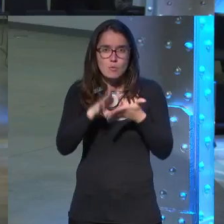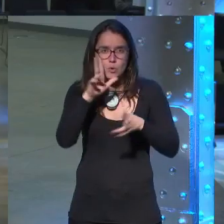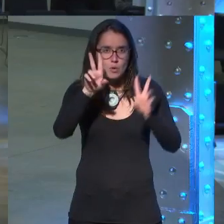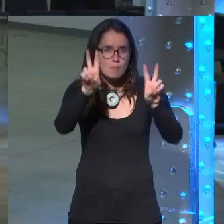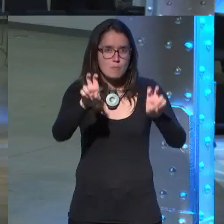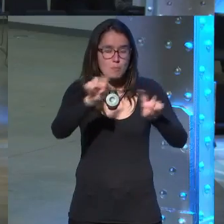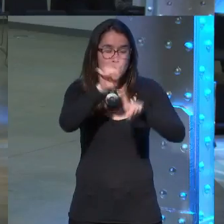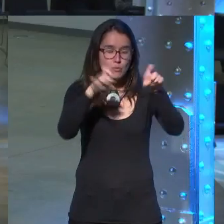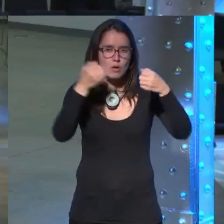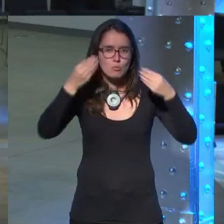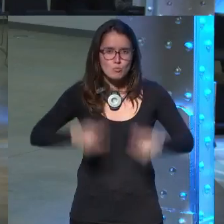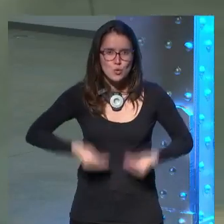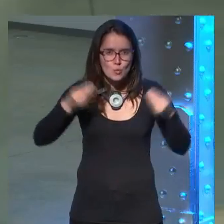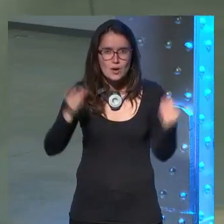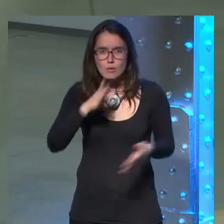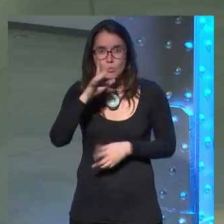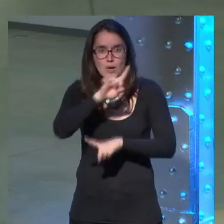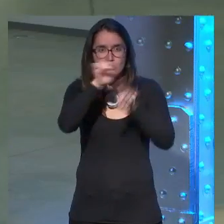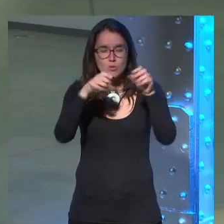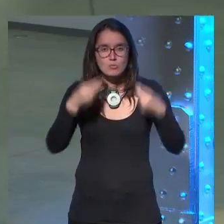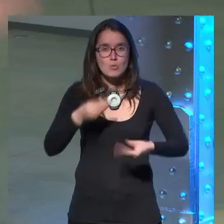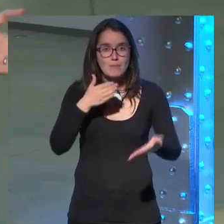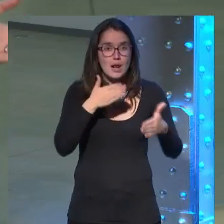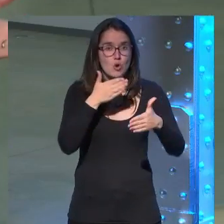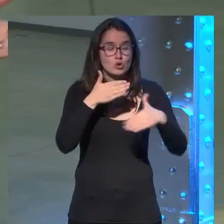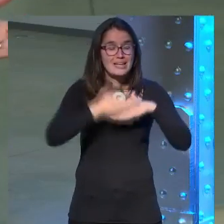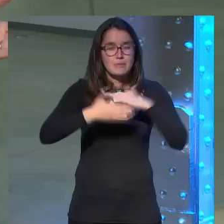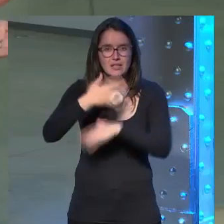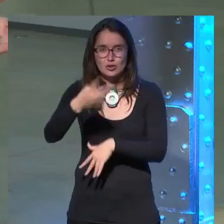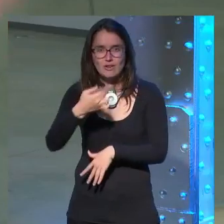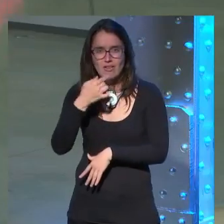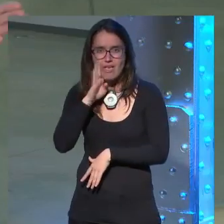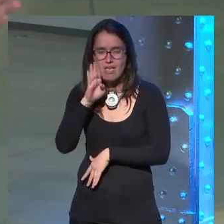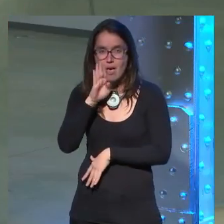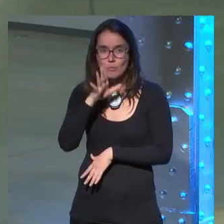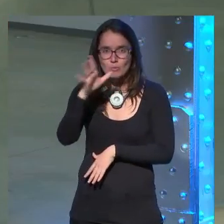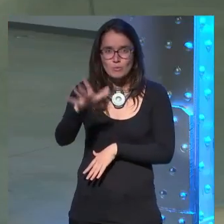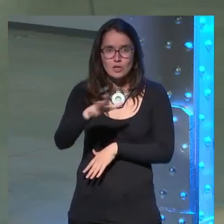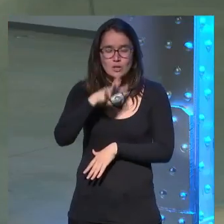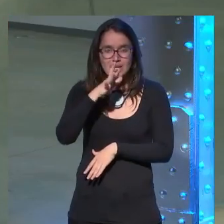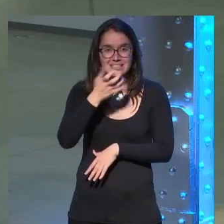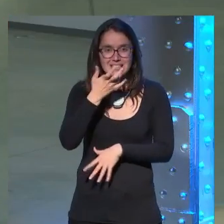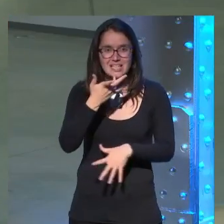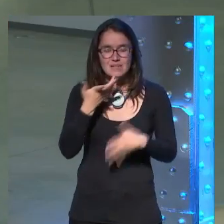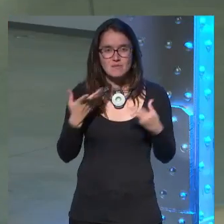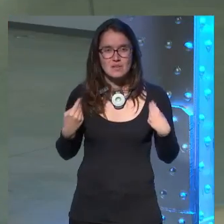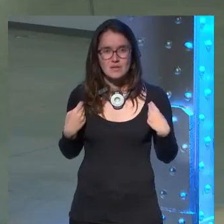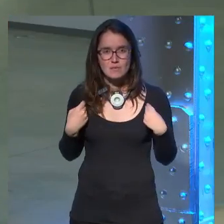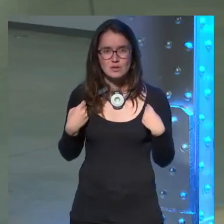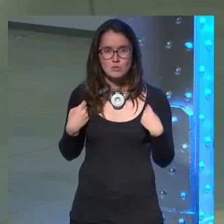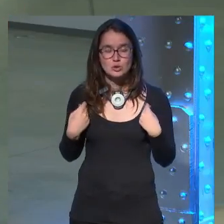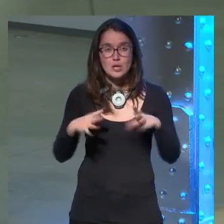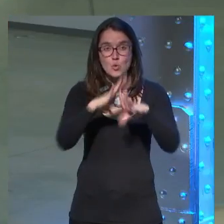it's a good question for the two edges that I talked about. Because if we're living in a deterministic Newtonian